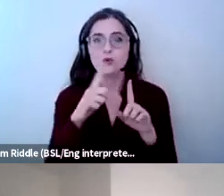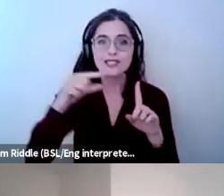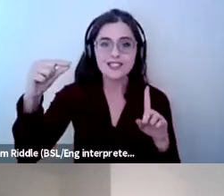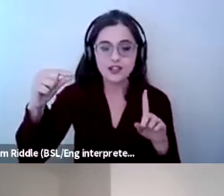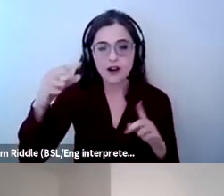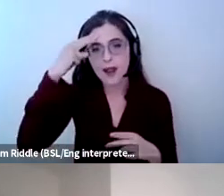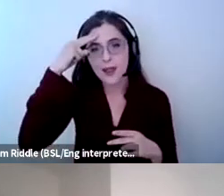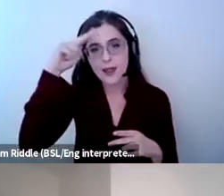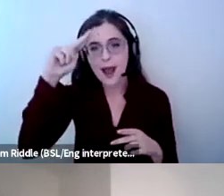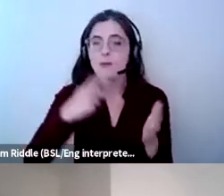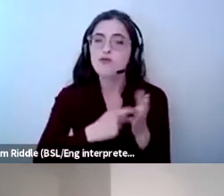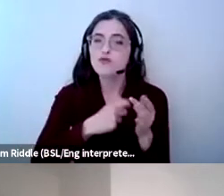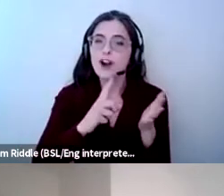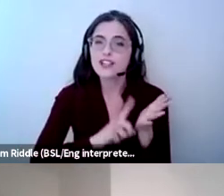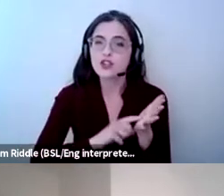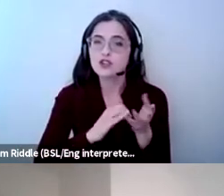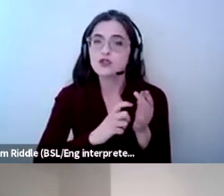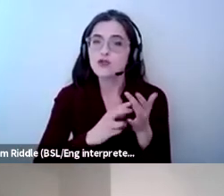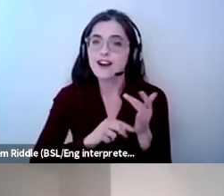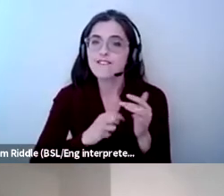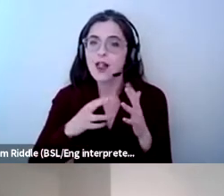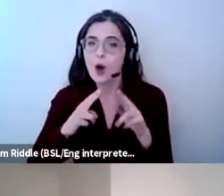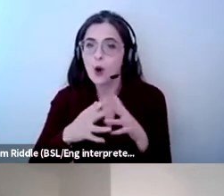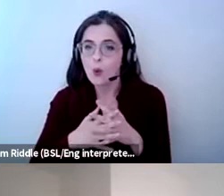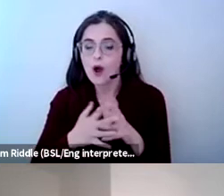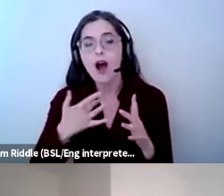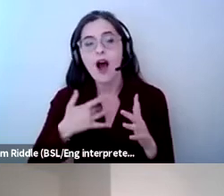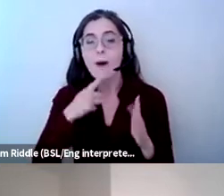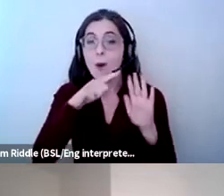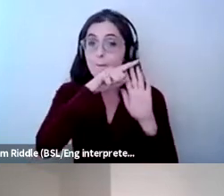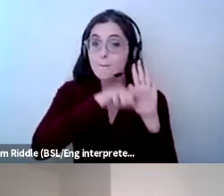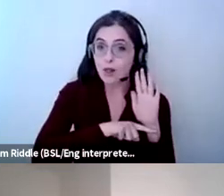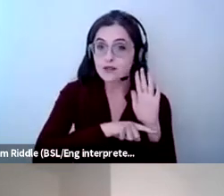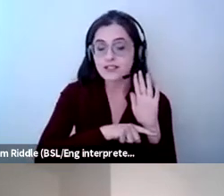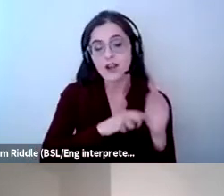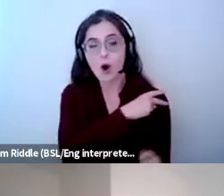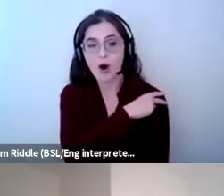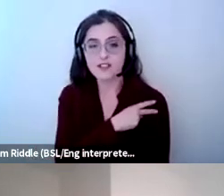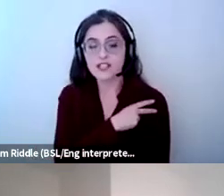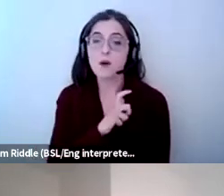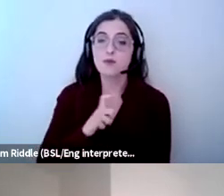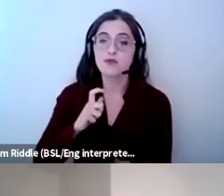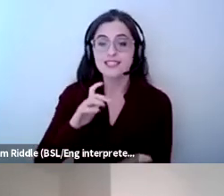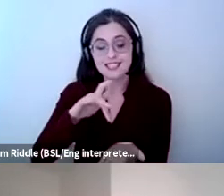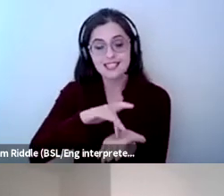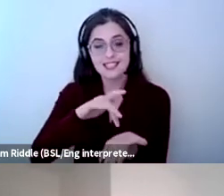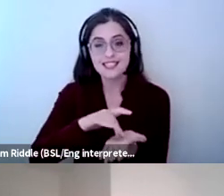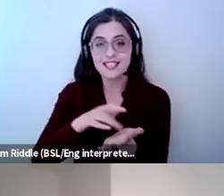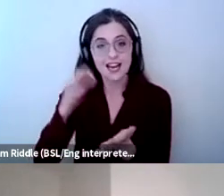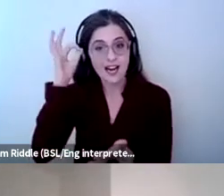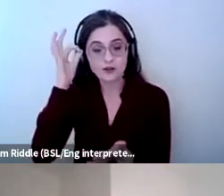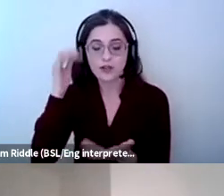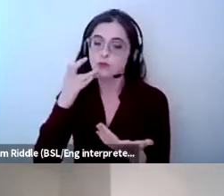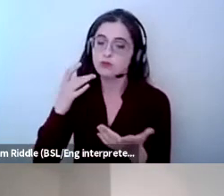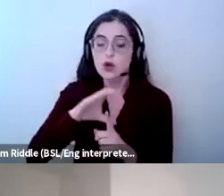My name is Rachel Stringfellow, a policy officer at Preston City Council, where I work on community wealth building